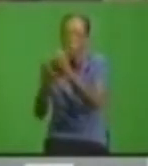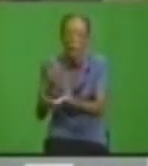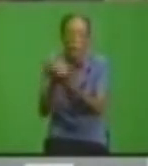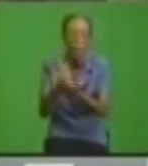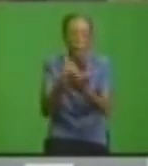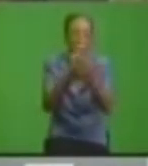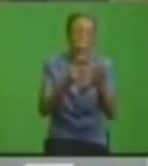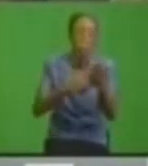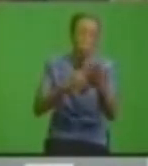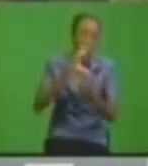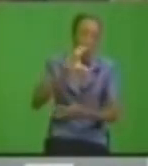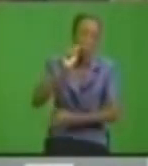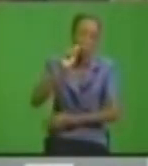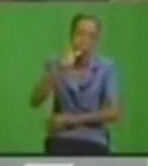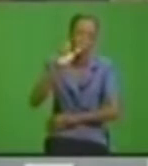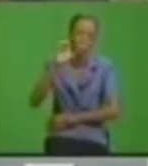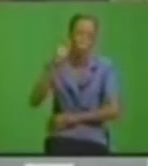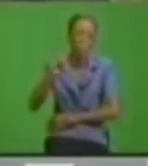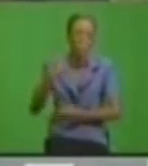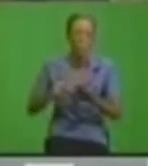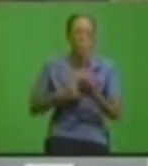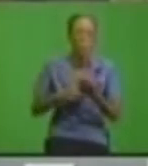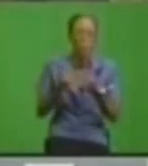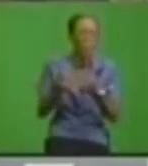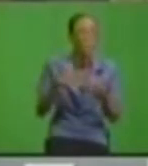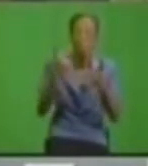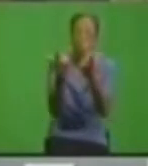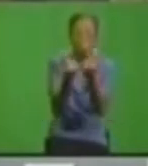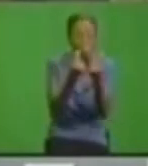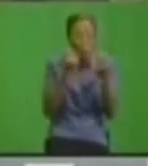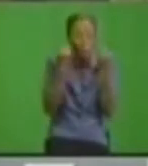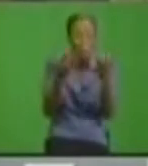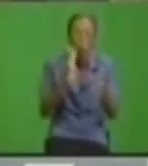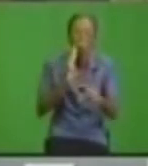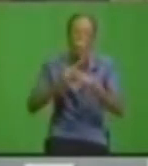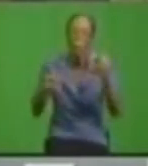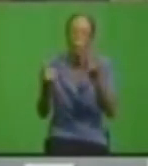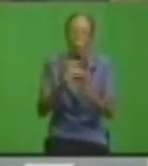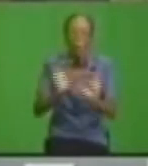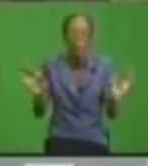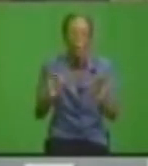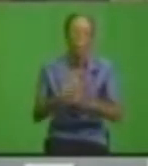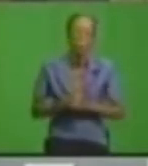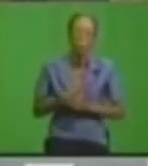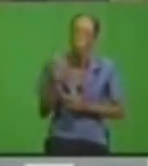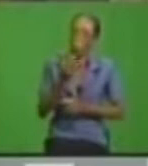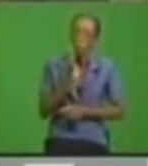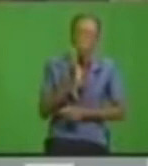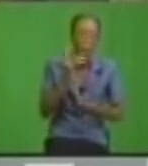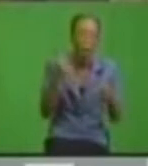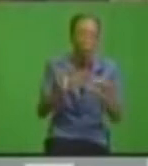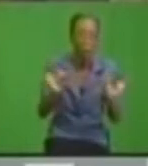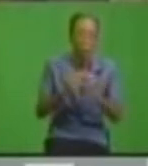CARICOM meetings suffer from a lack of operationalization. It was indeed, and